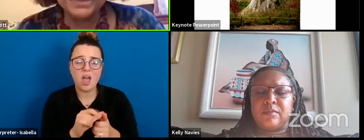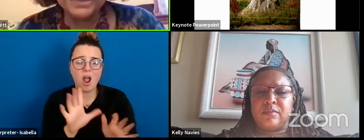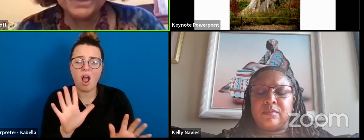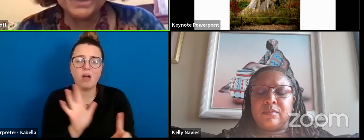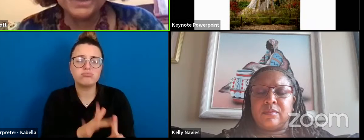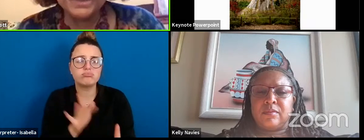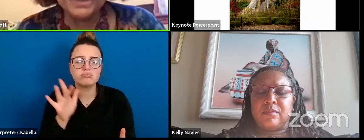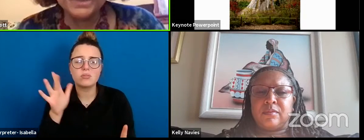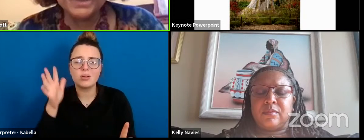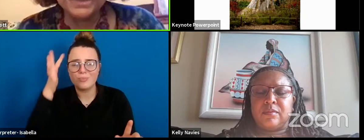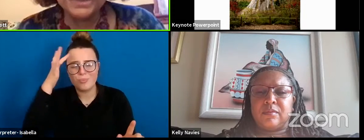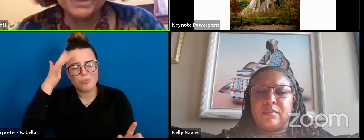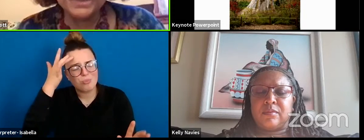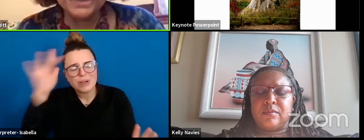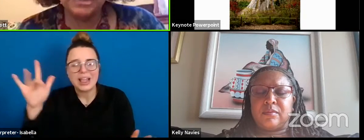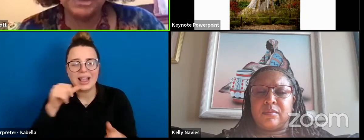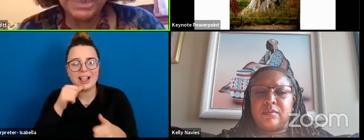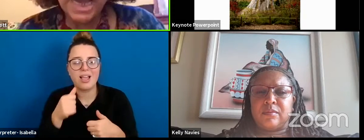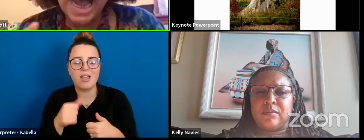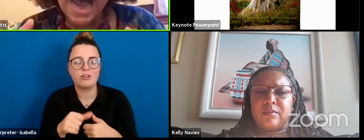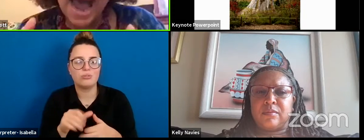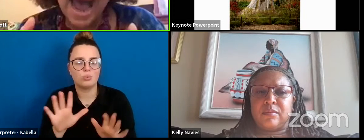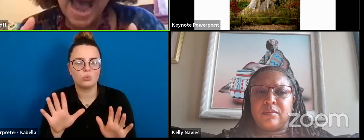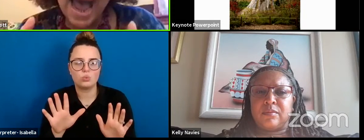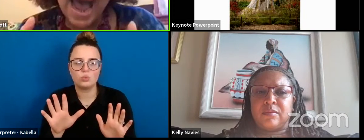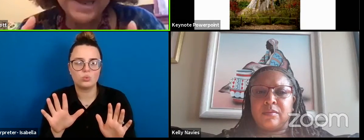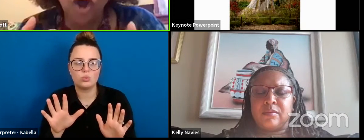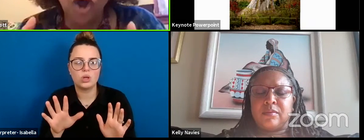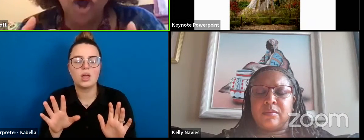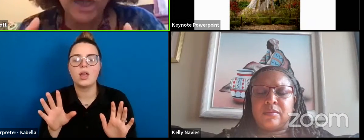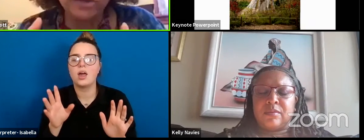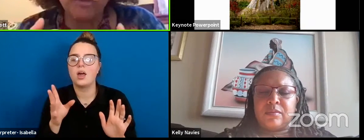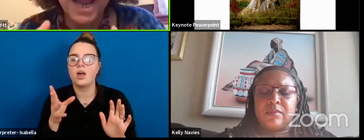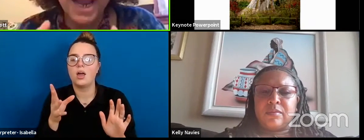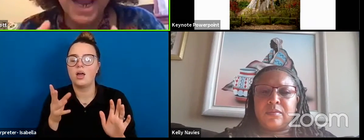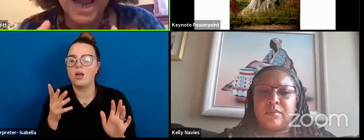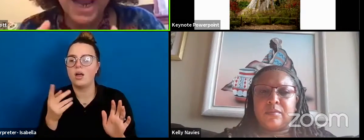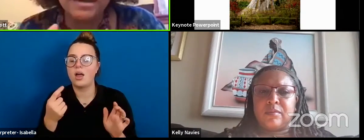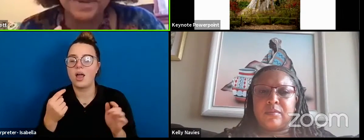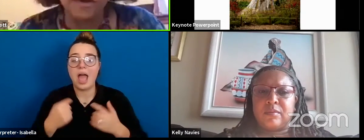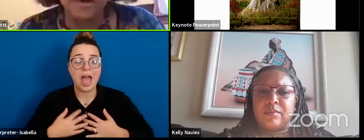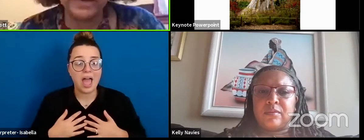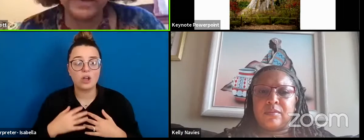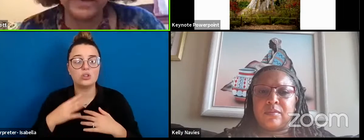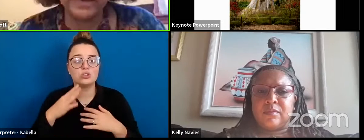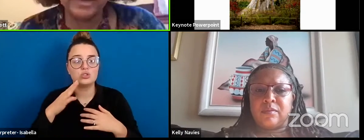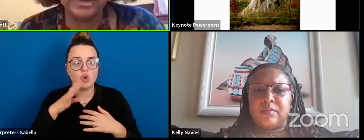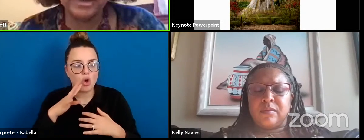said, of course I'll do it. I talk and write about it.